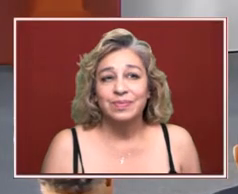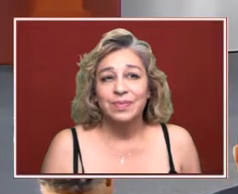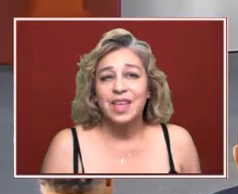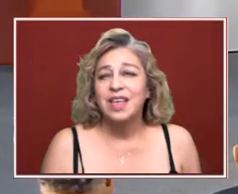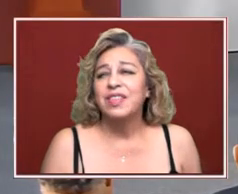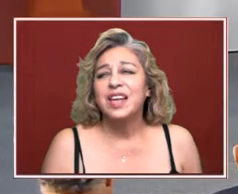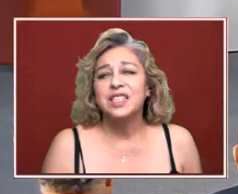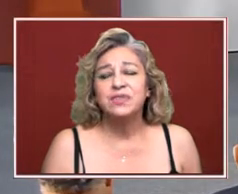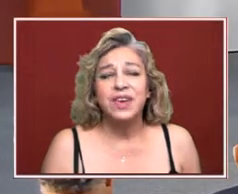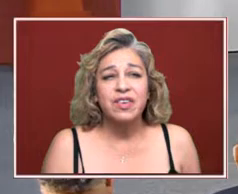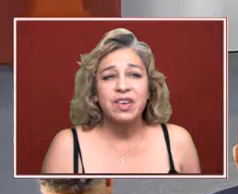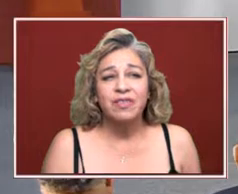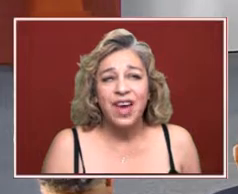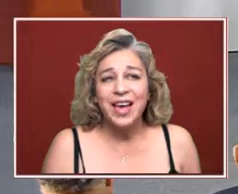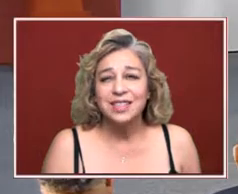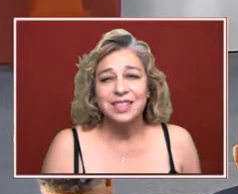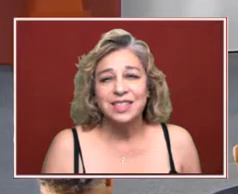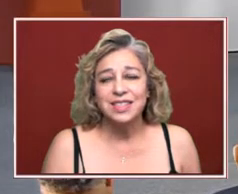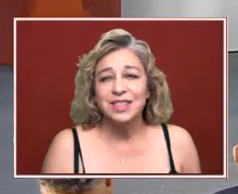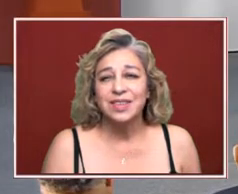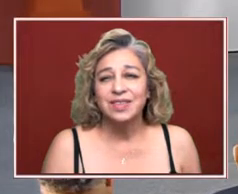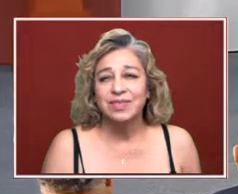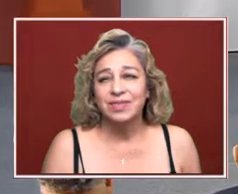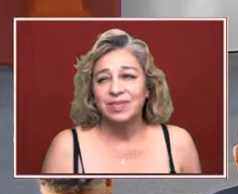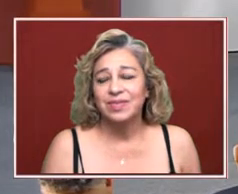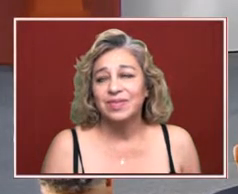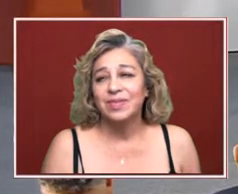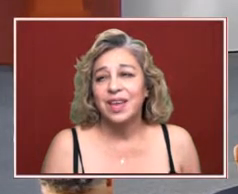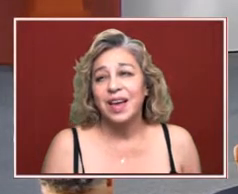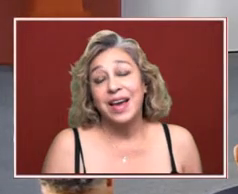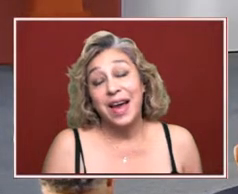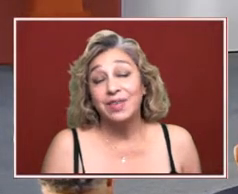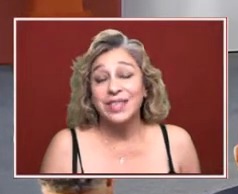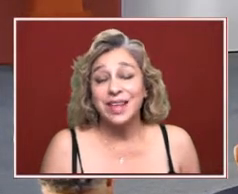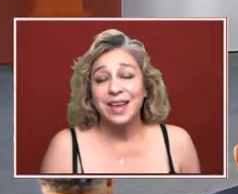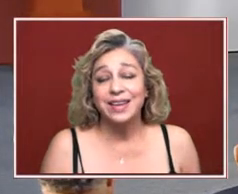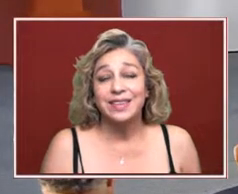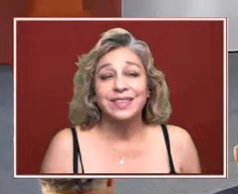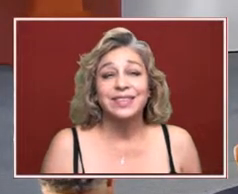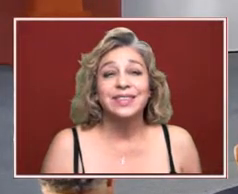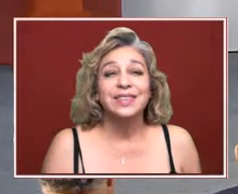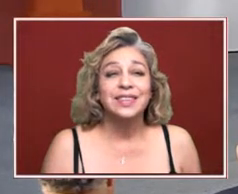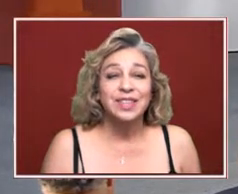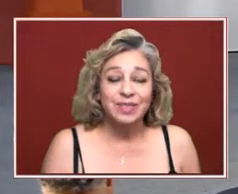vasta. That is very vast. Diría yo. I would say.